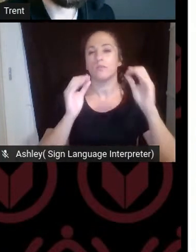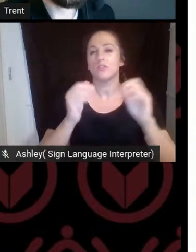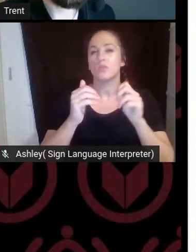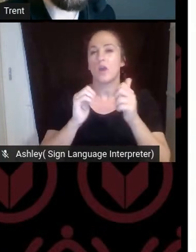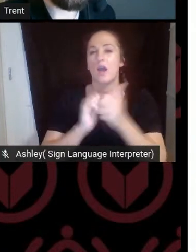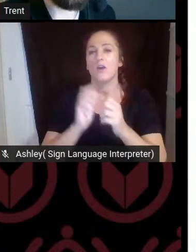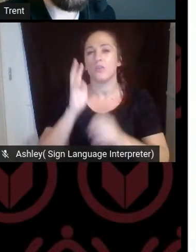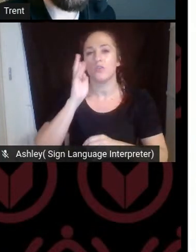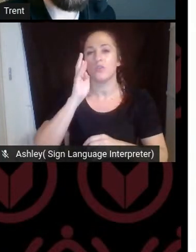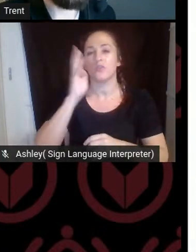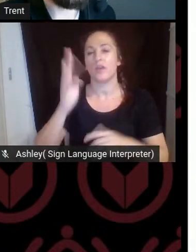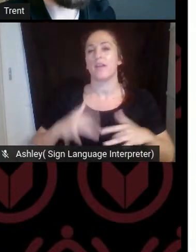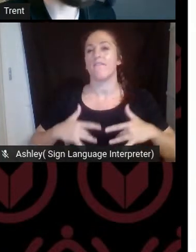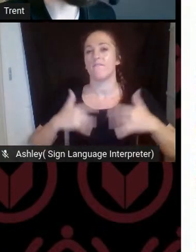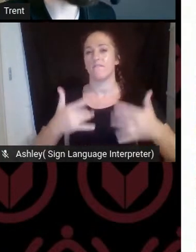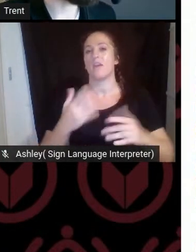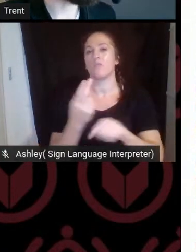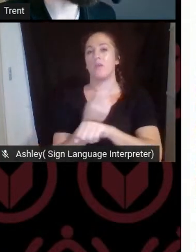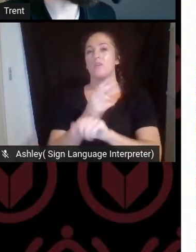Calendar. Now,